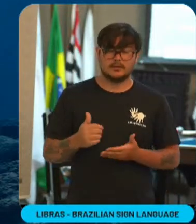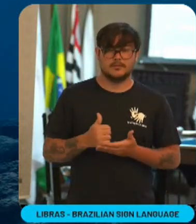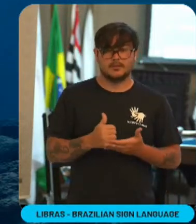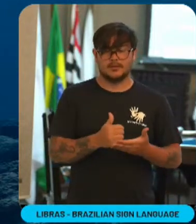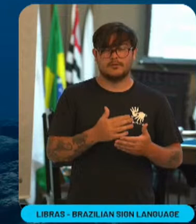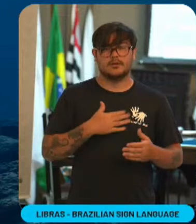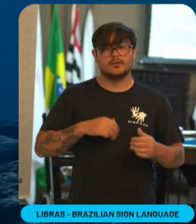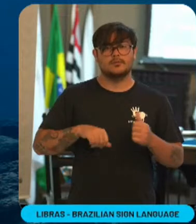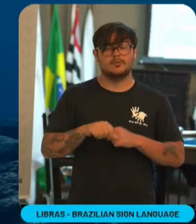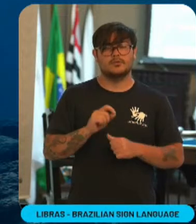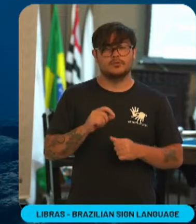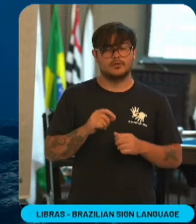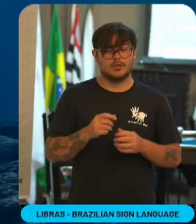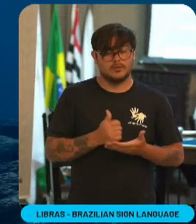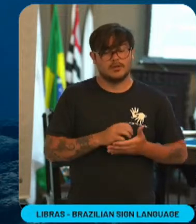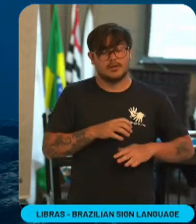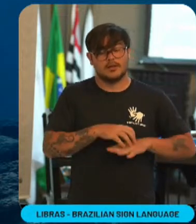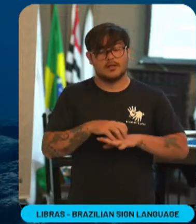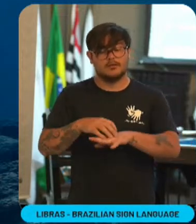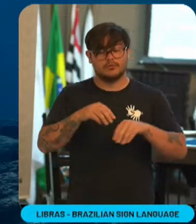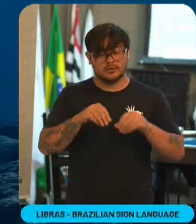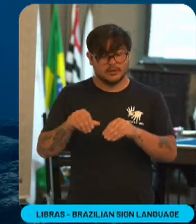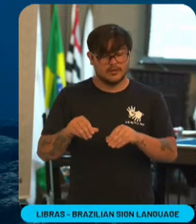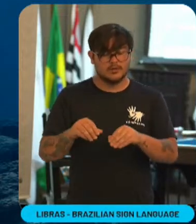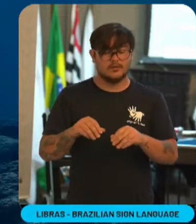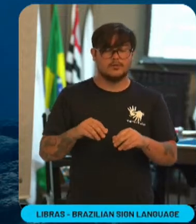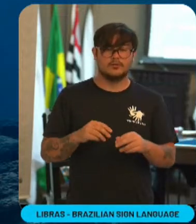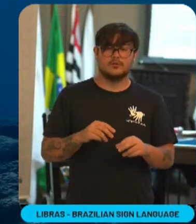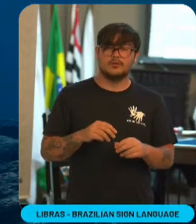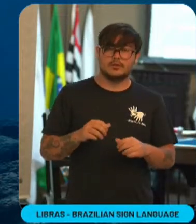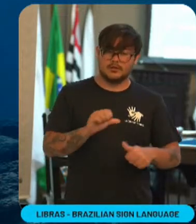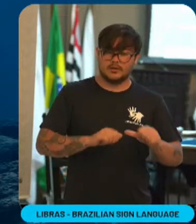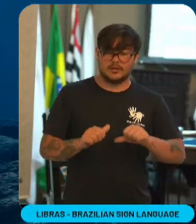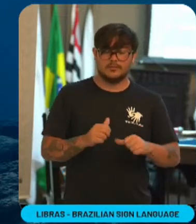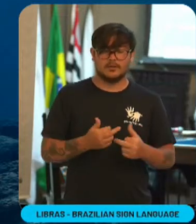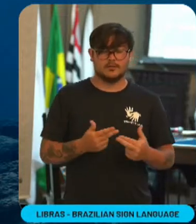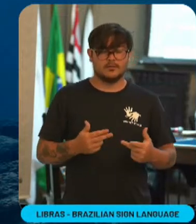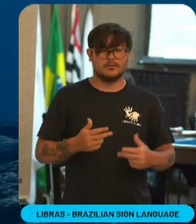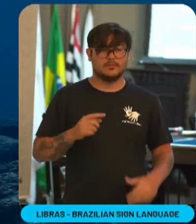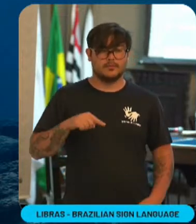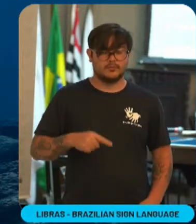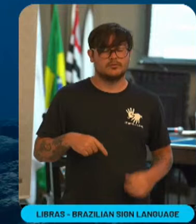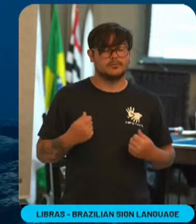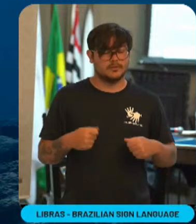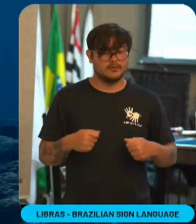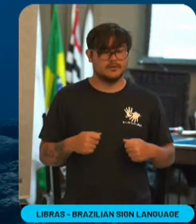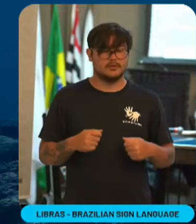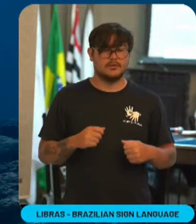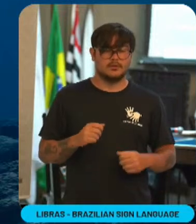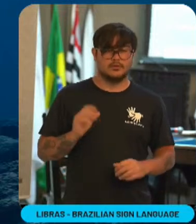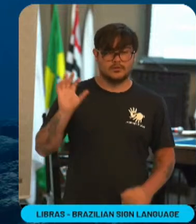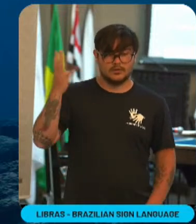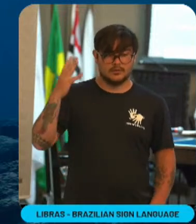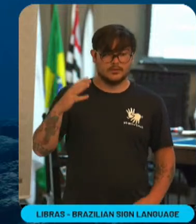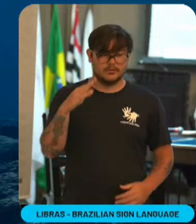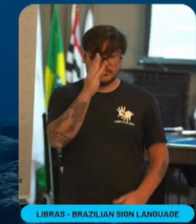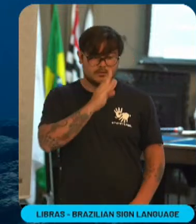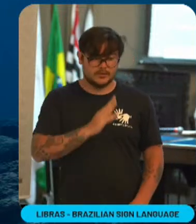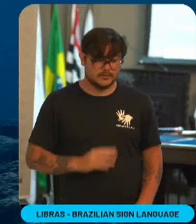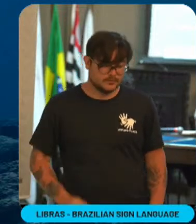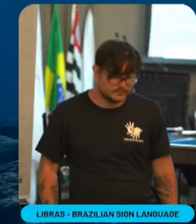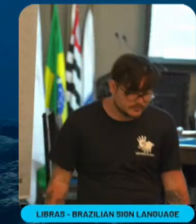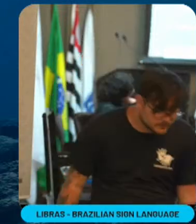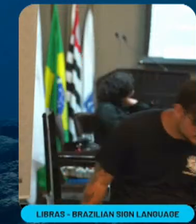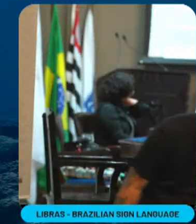So we have loads to transport. I transport mainly grain, fertilizers, so I depend completely